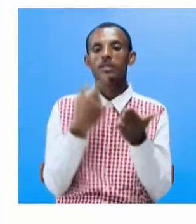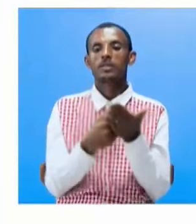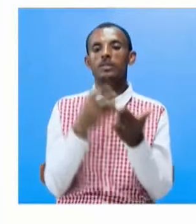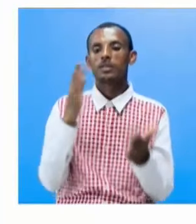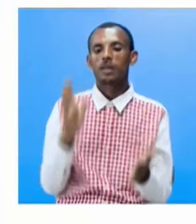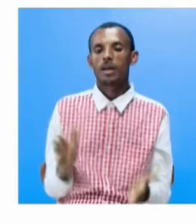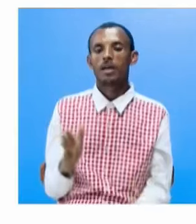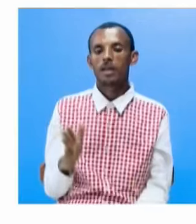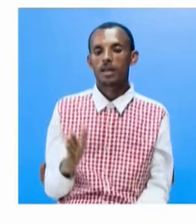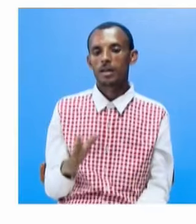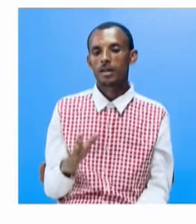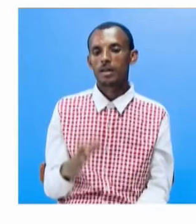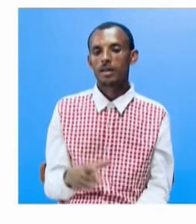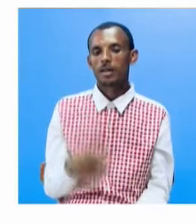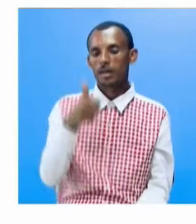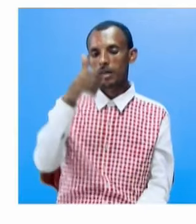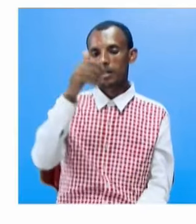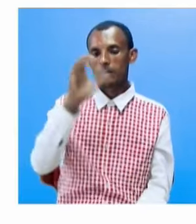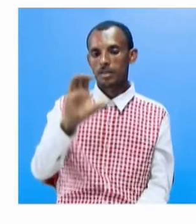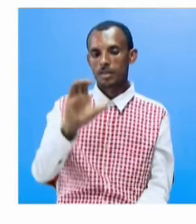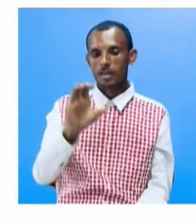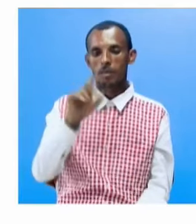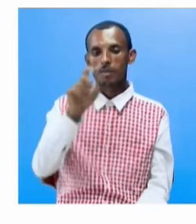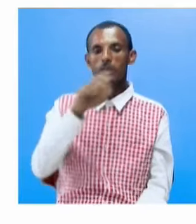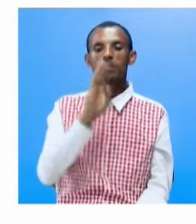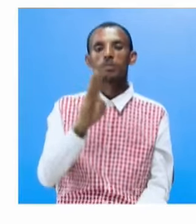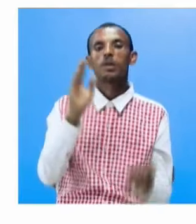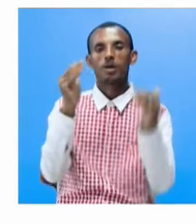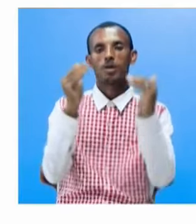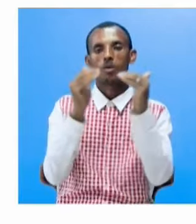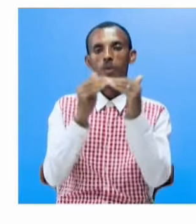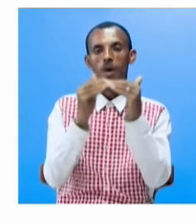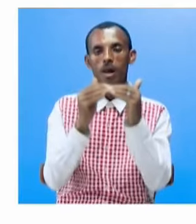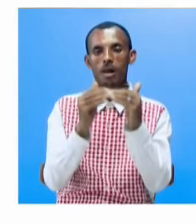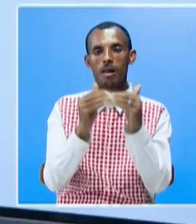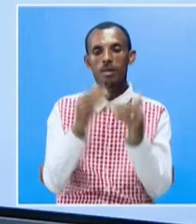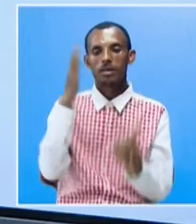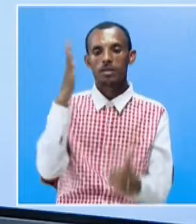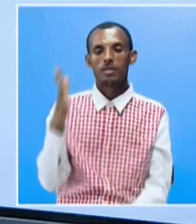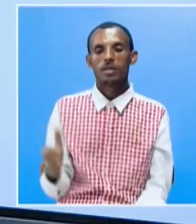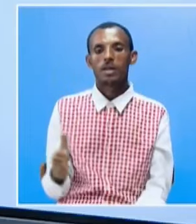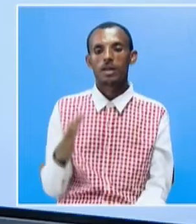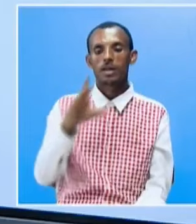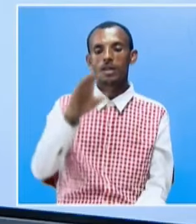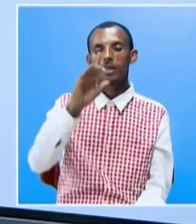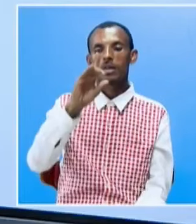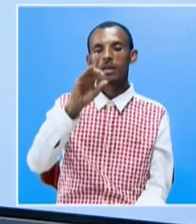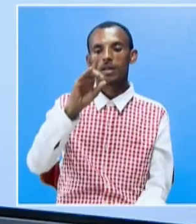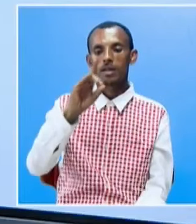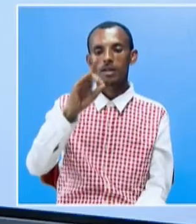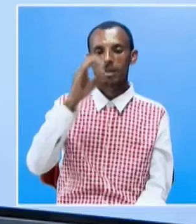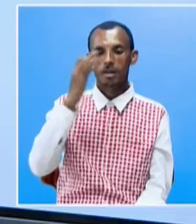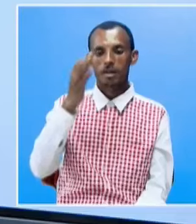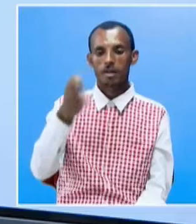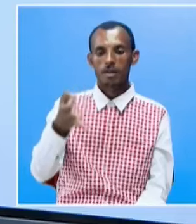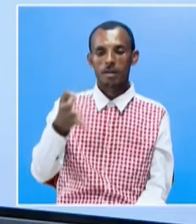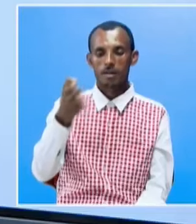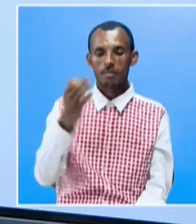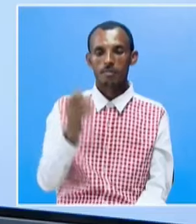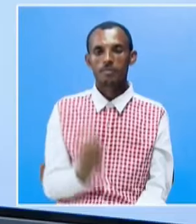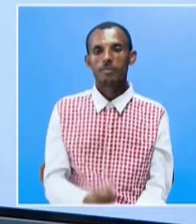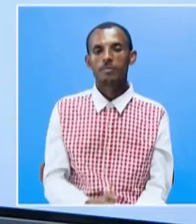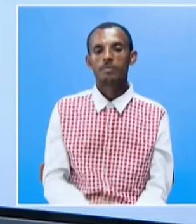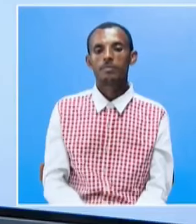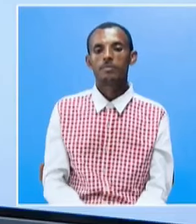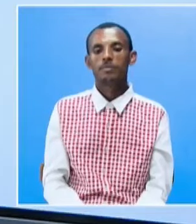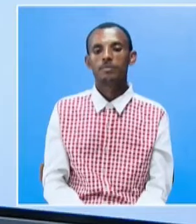side must be equal with side. So this side fits this one.